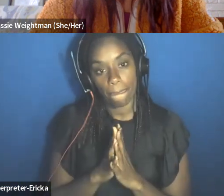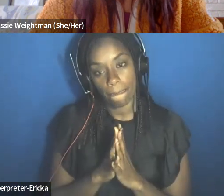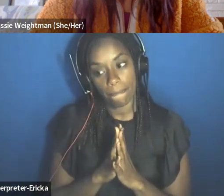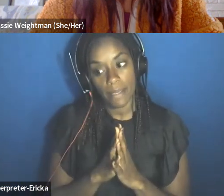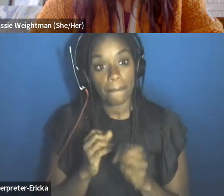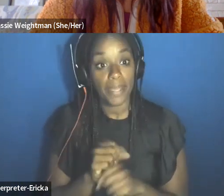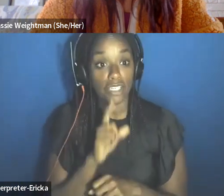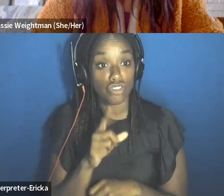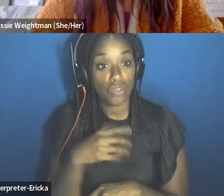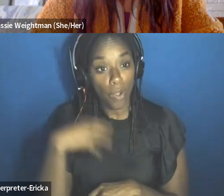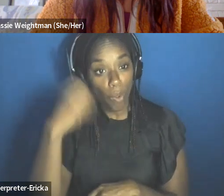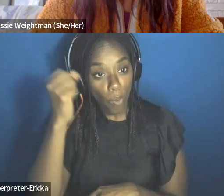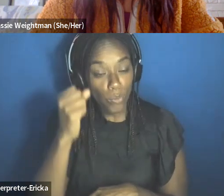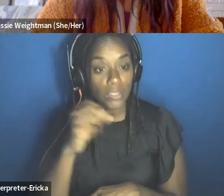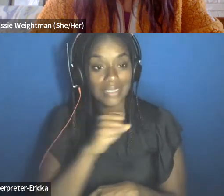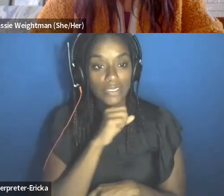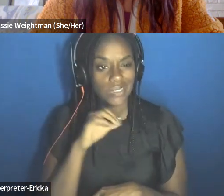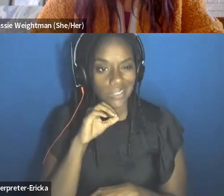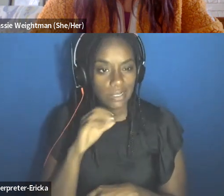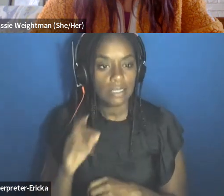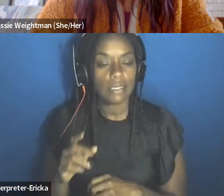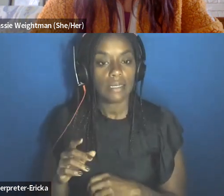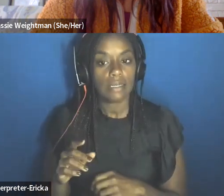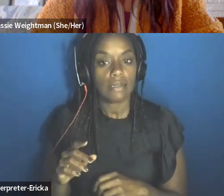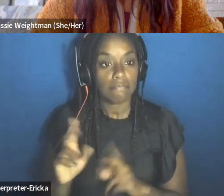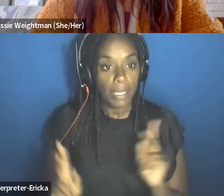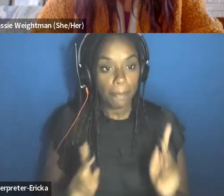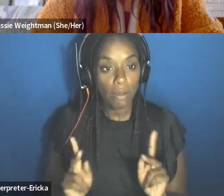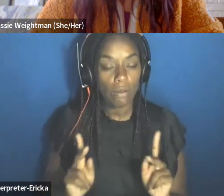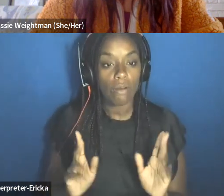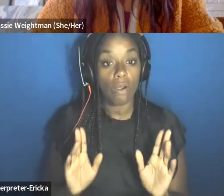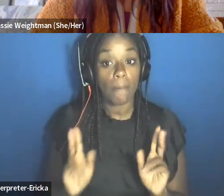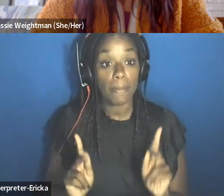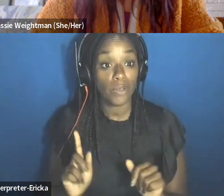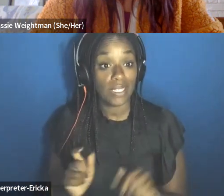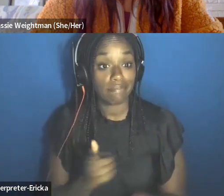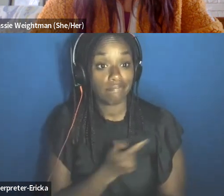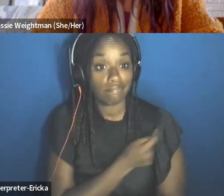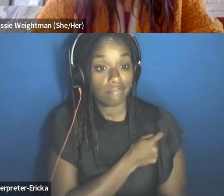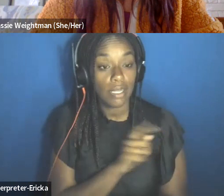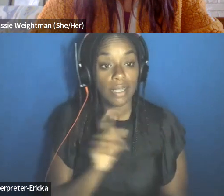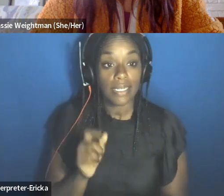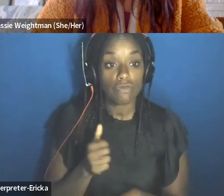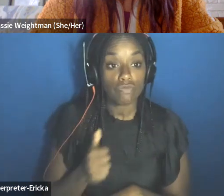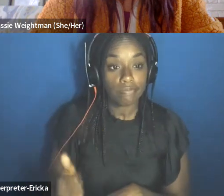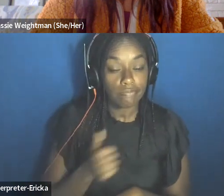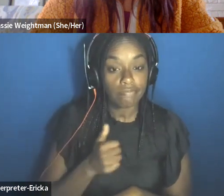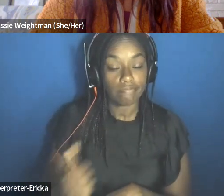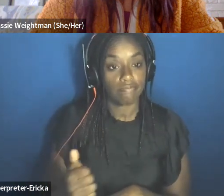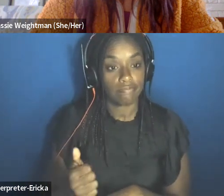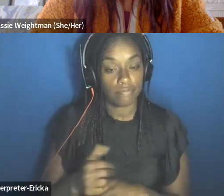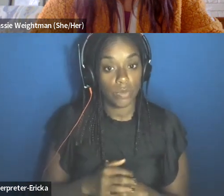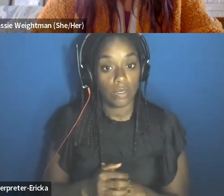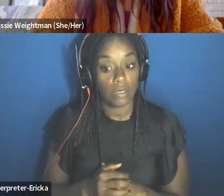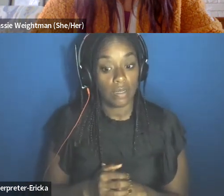elderly population or people who needed to get the shots and needed transportation to get to that, as a center,